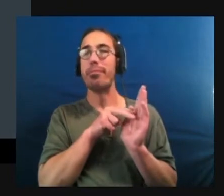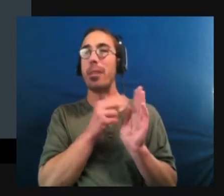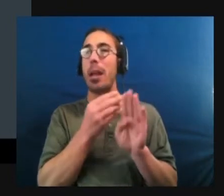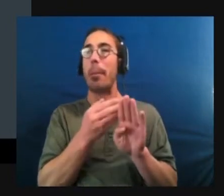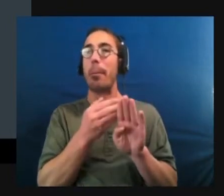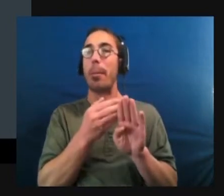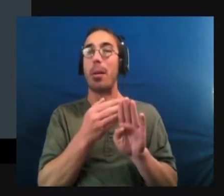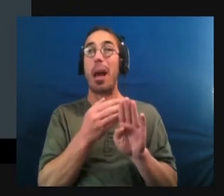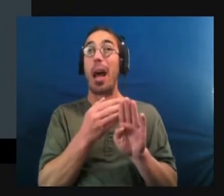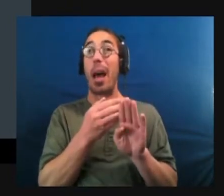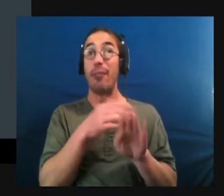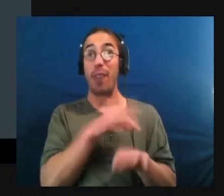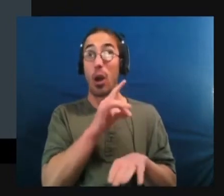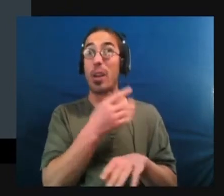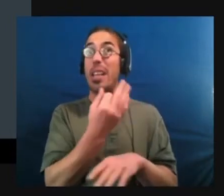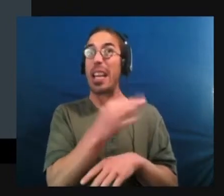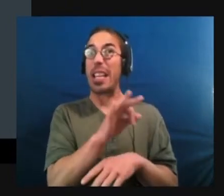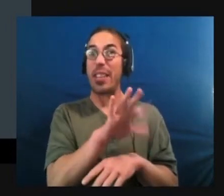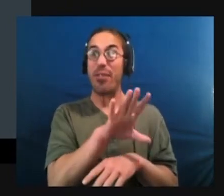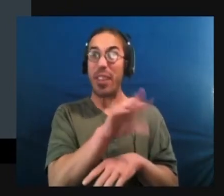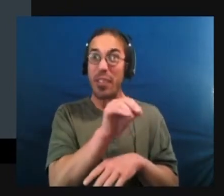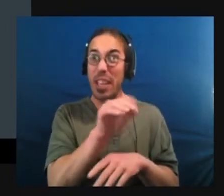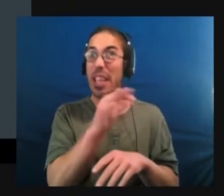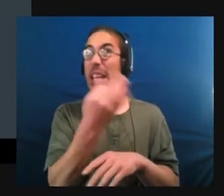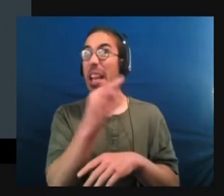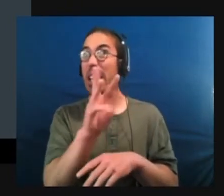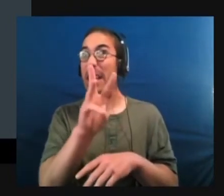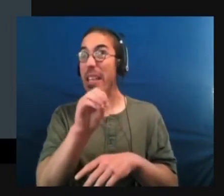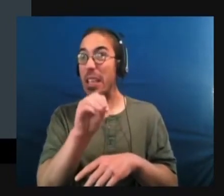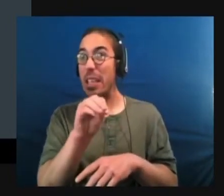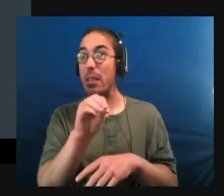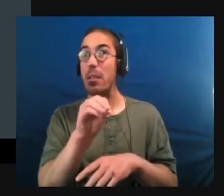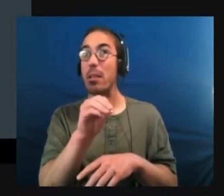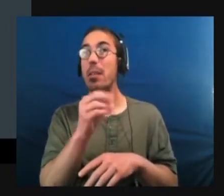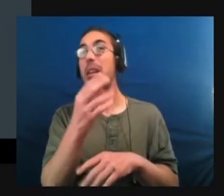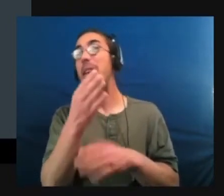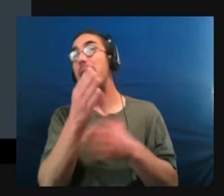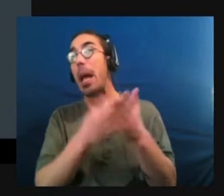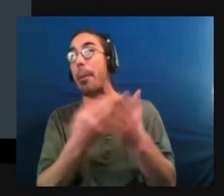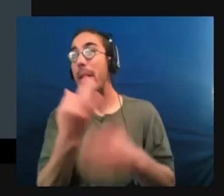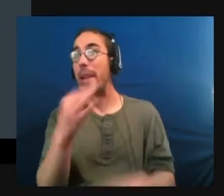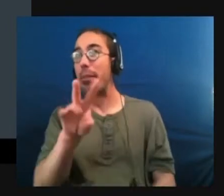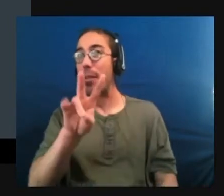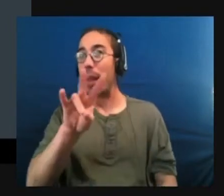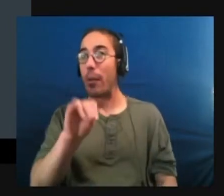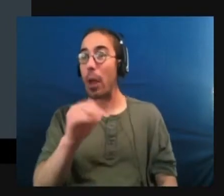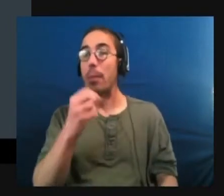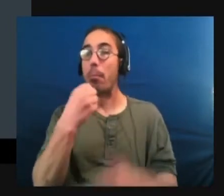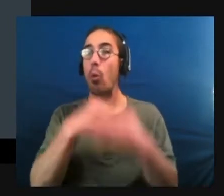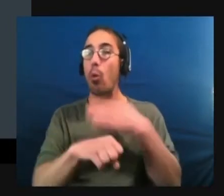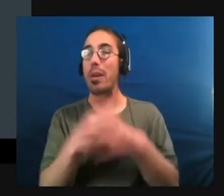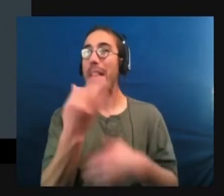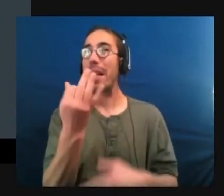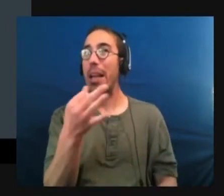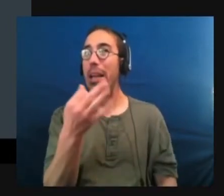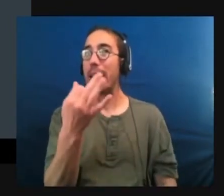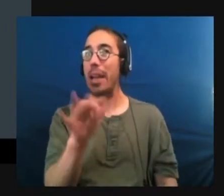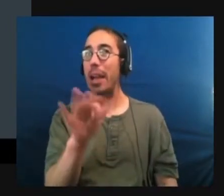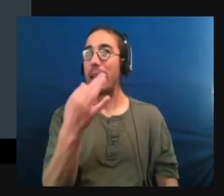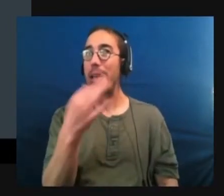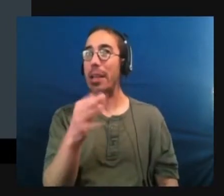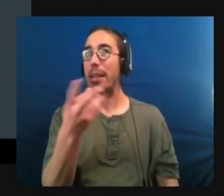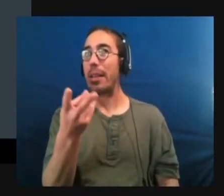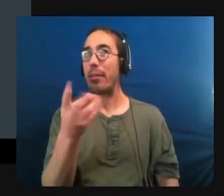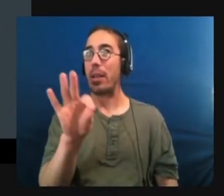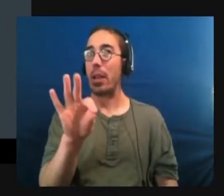the 1960s, somewhat into the 70s, I was born in 79. The early